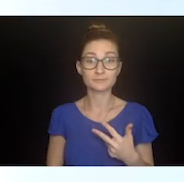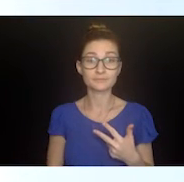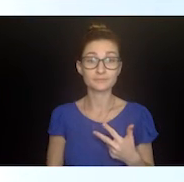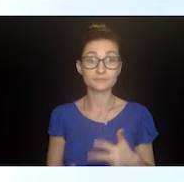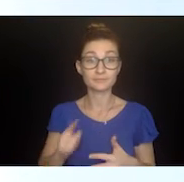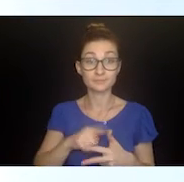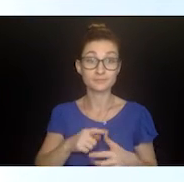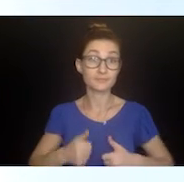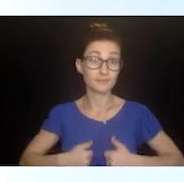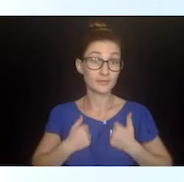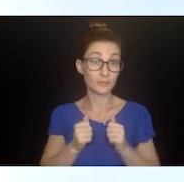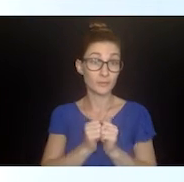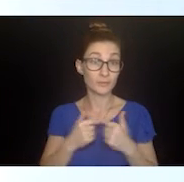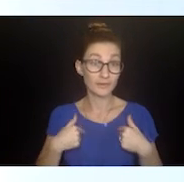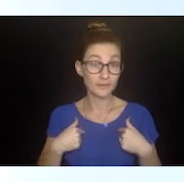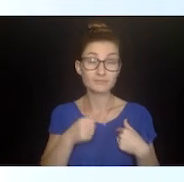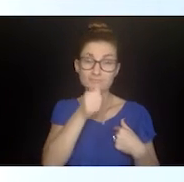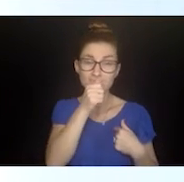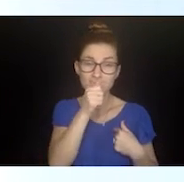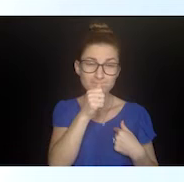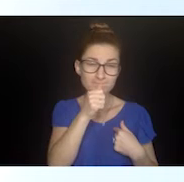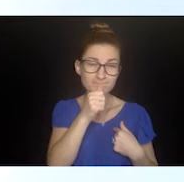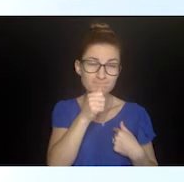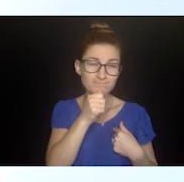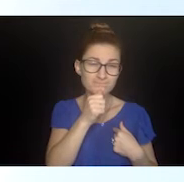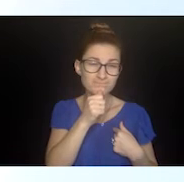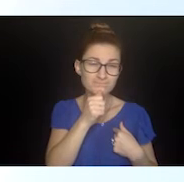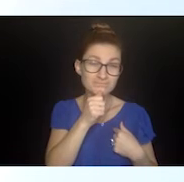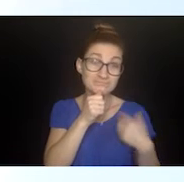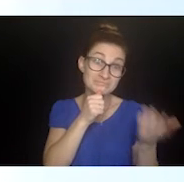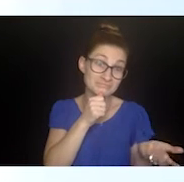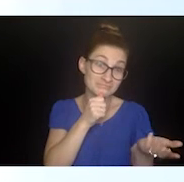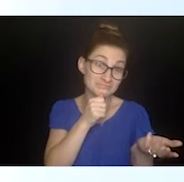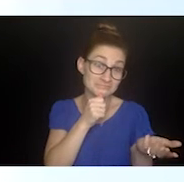were that he could stay with me and we could suffer in silence.